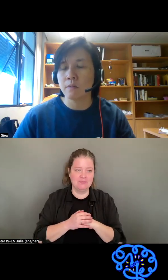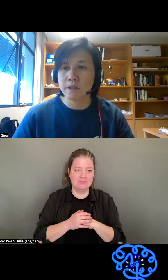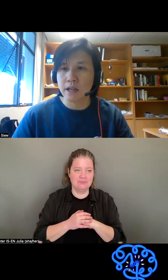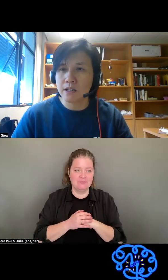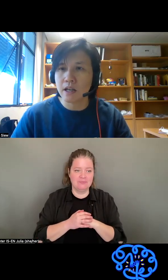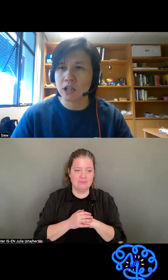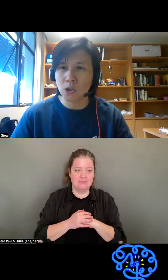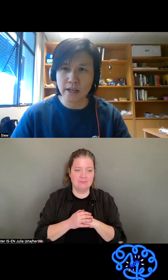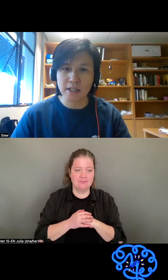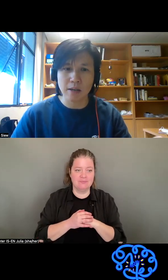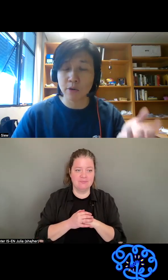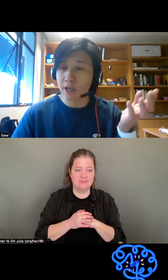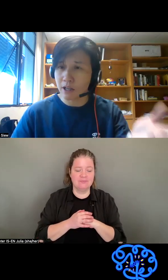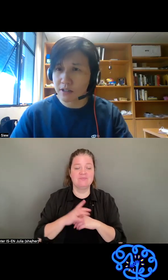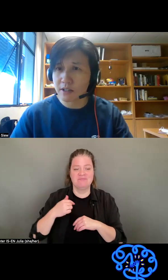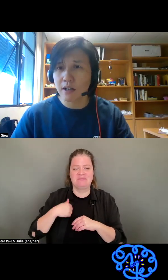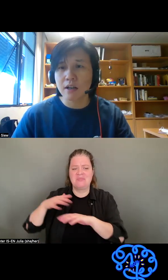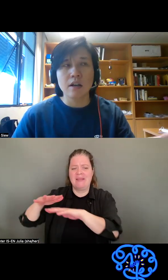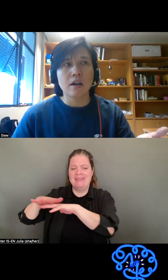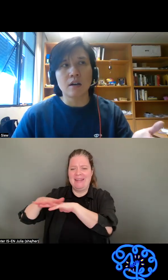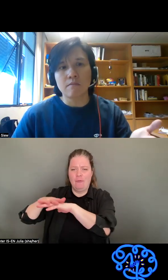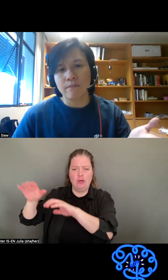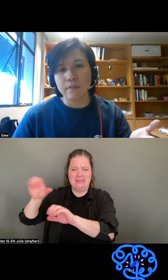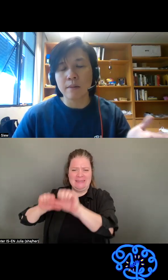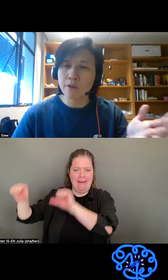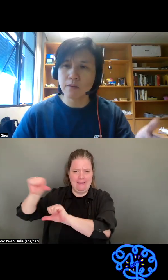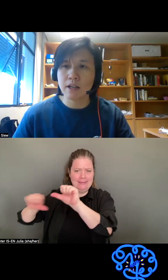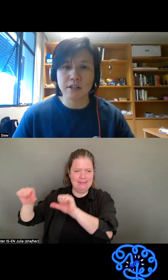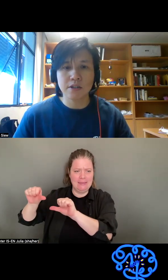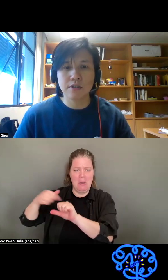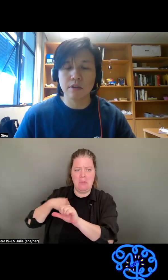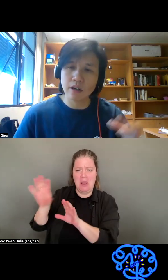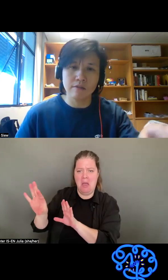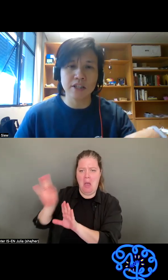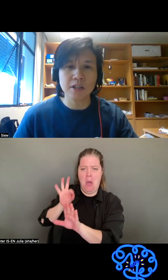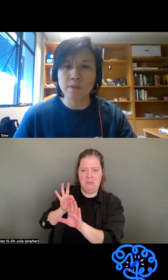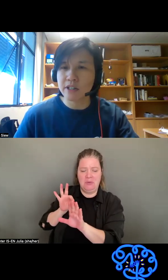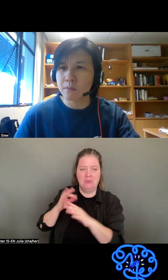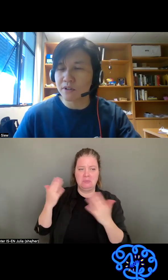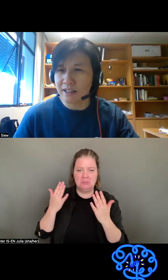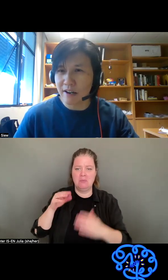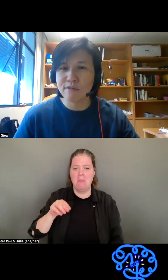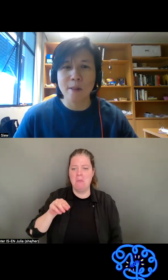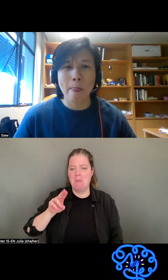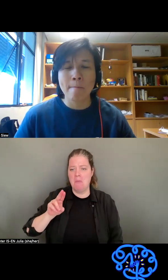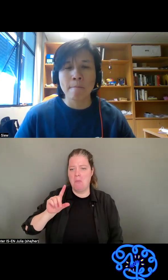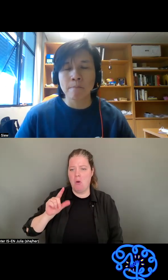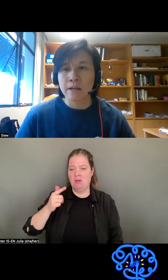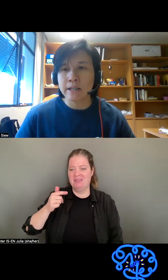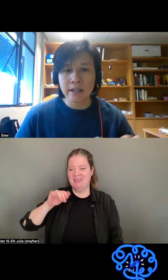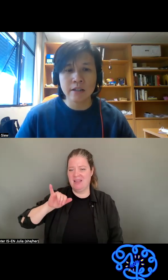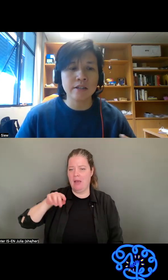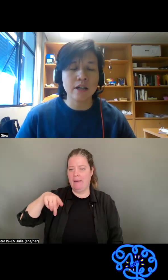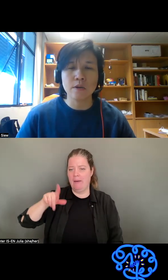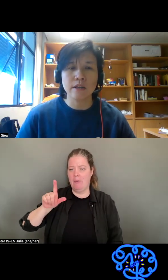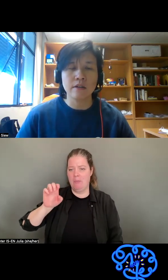from network science and is known as a multiplex. Um, a multiplex is, there's a simple example on the left, but